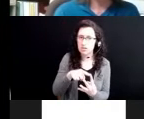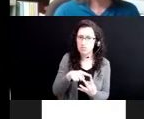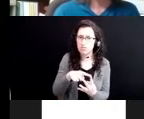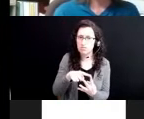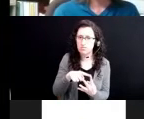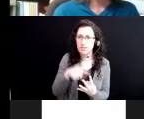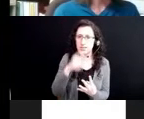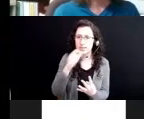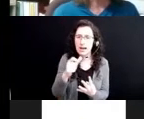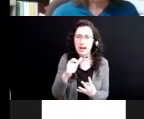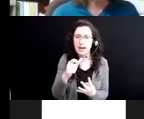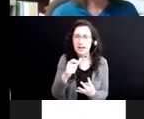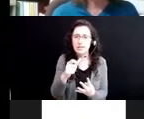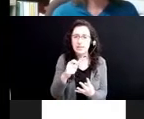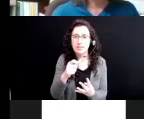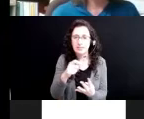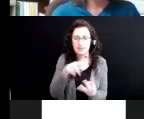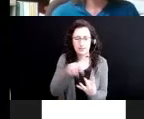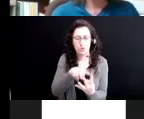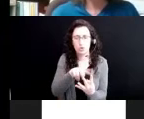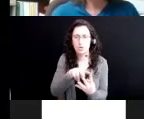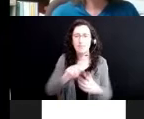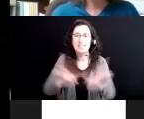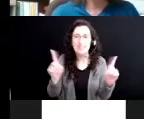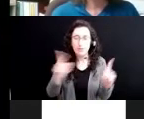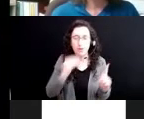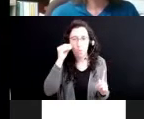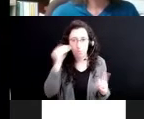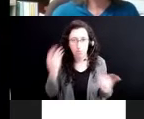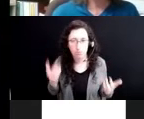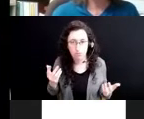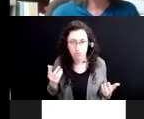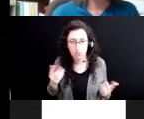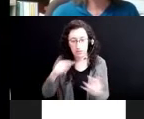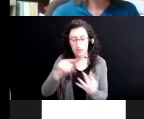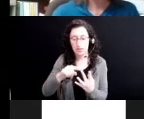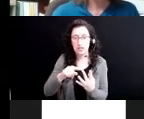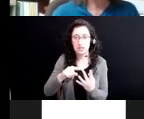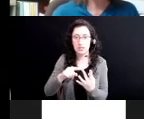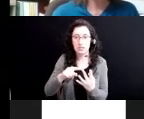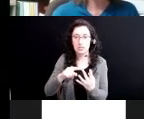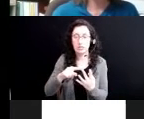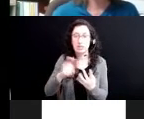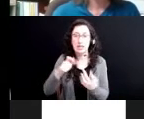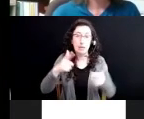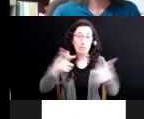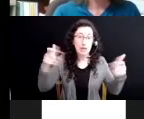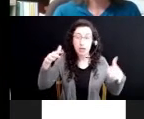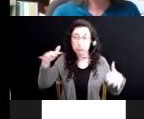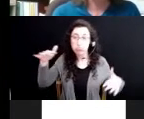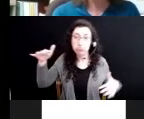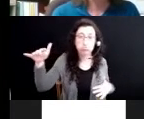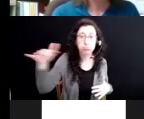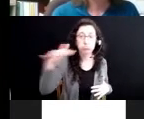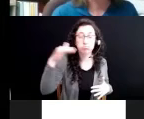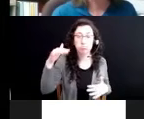for meadowlarks. Habitat for meadowlarks would be big expanses of